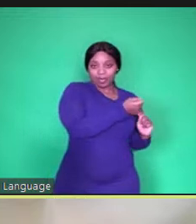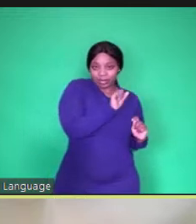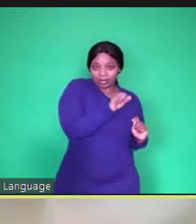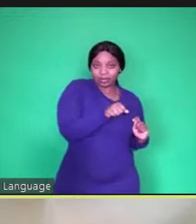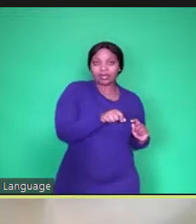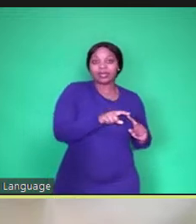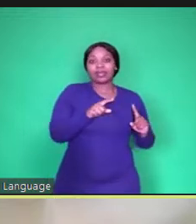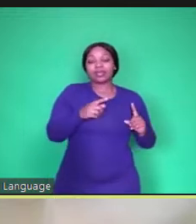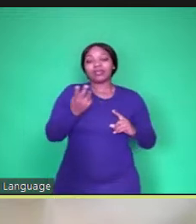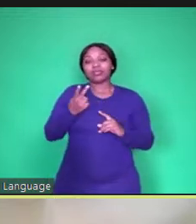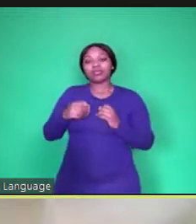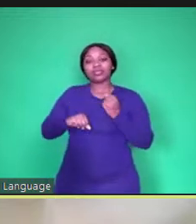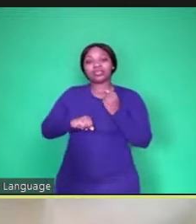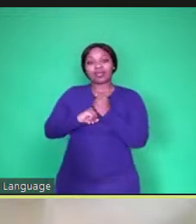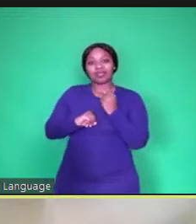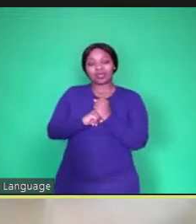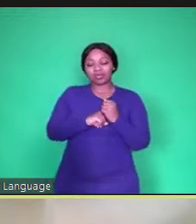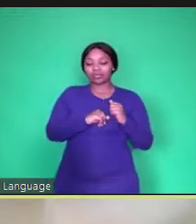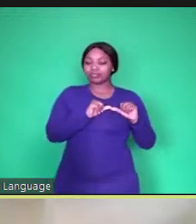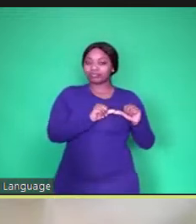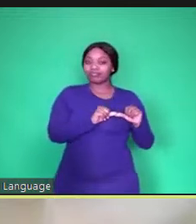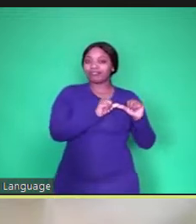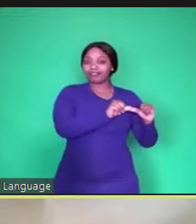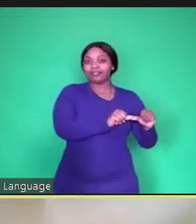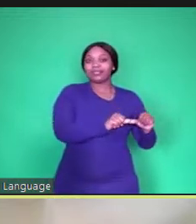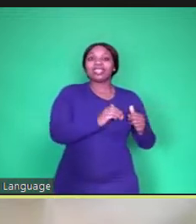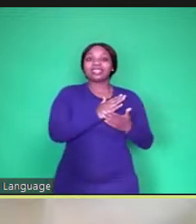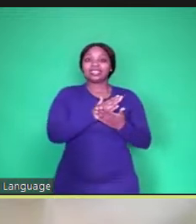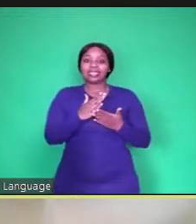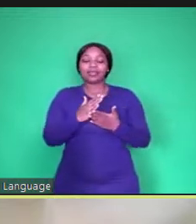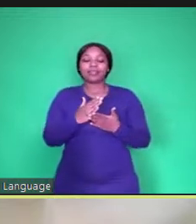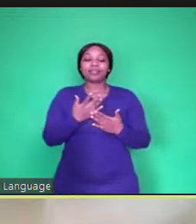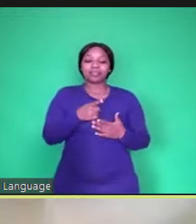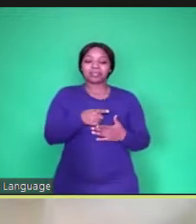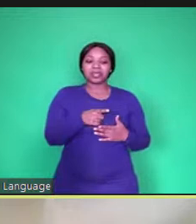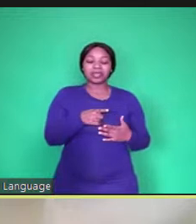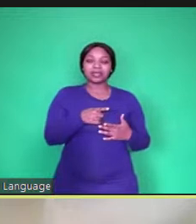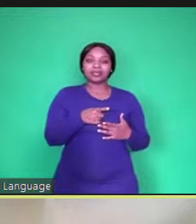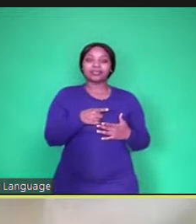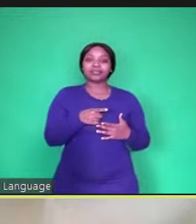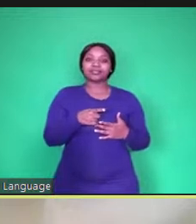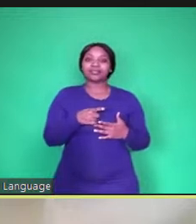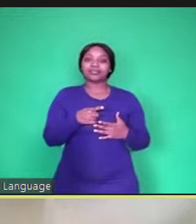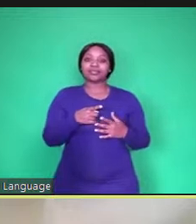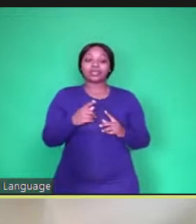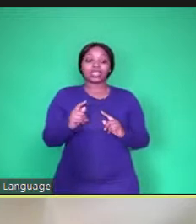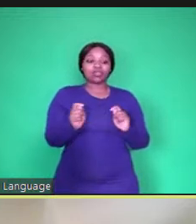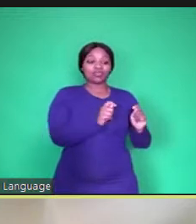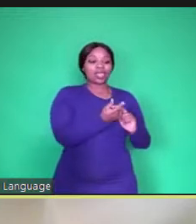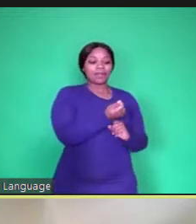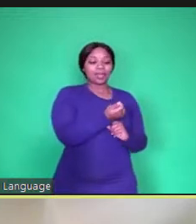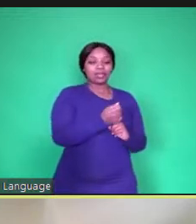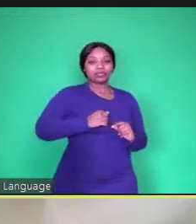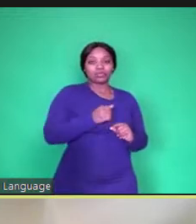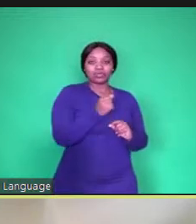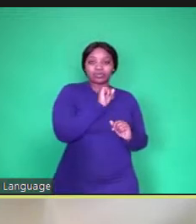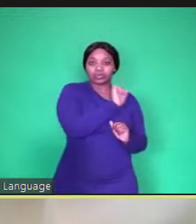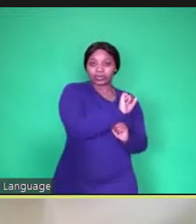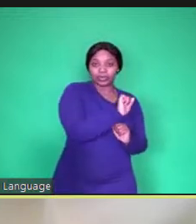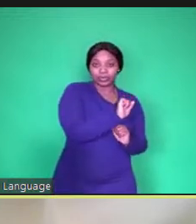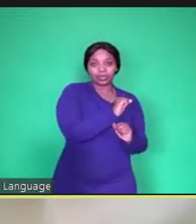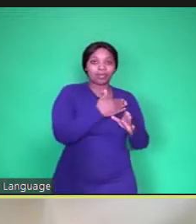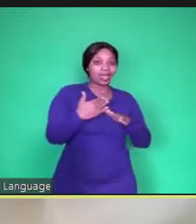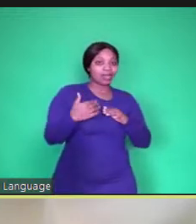support. Others, 12% to their partners or spouse. Then 16% just indicated other